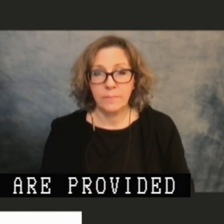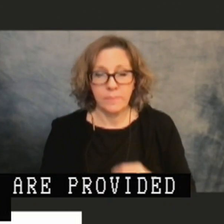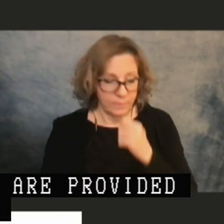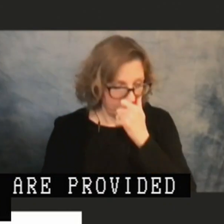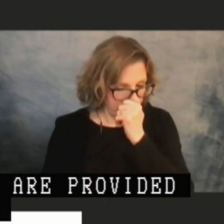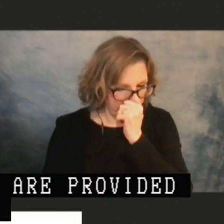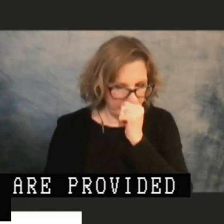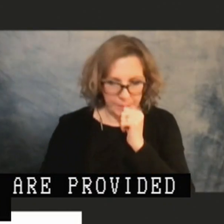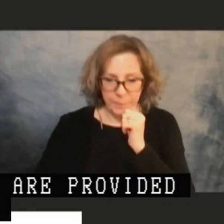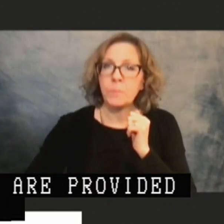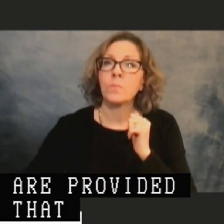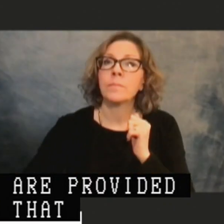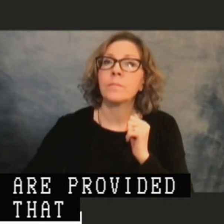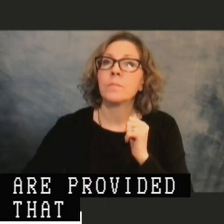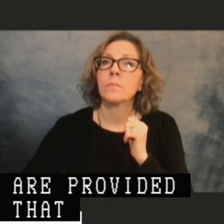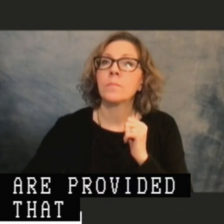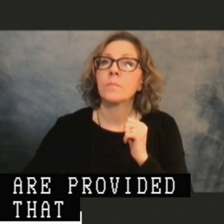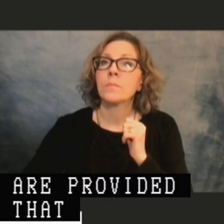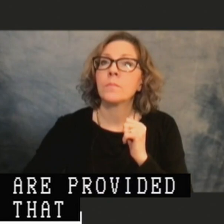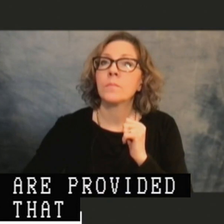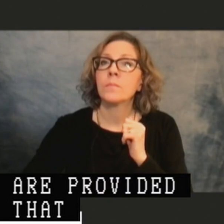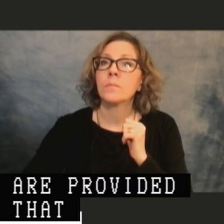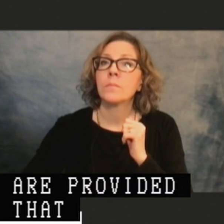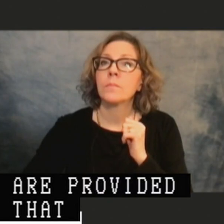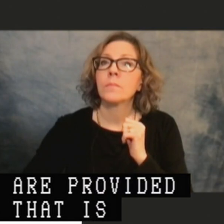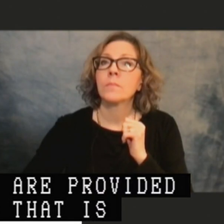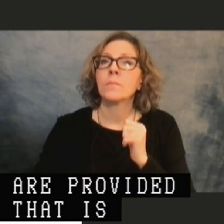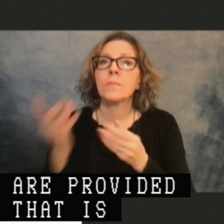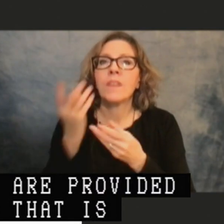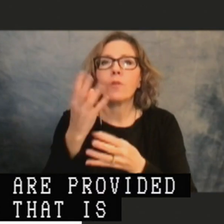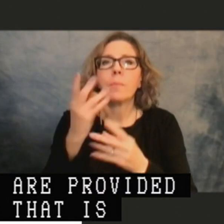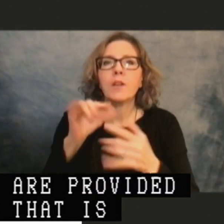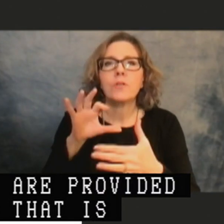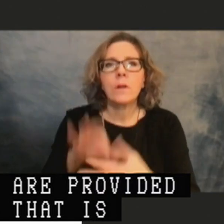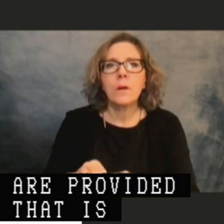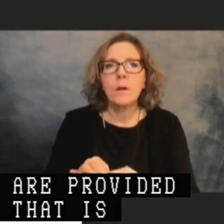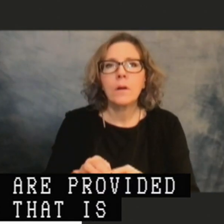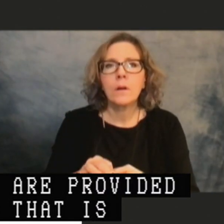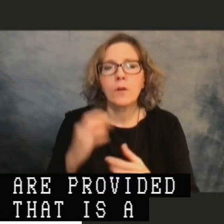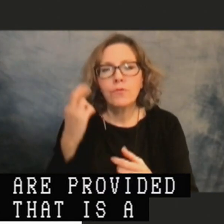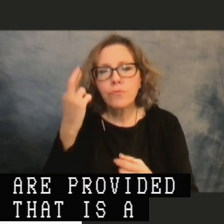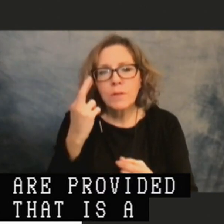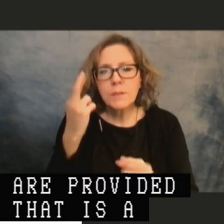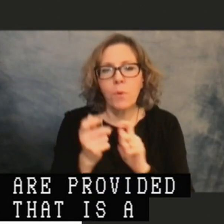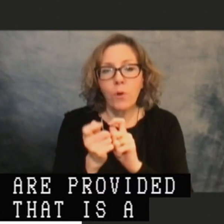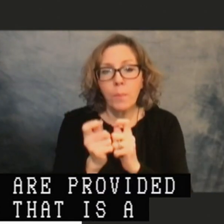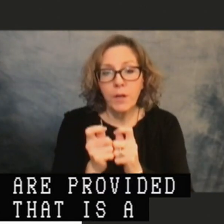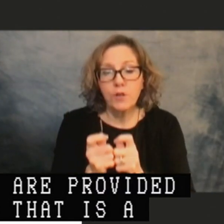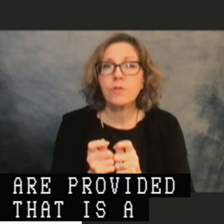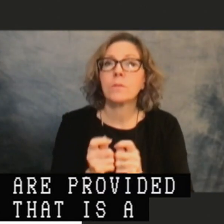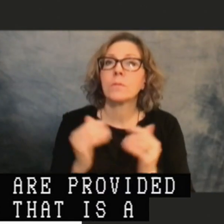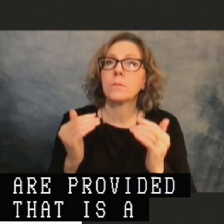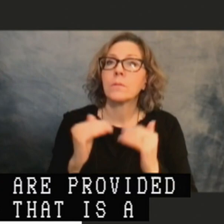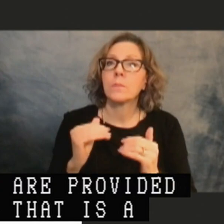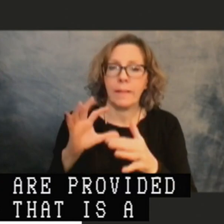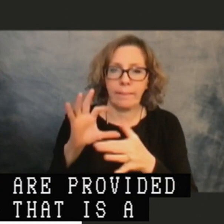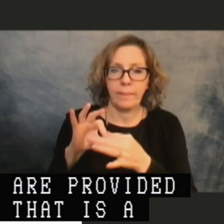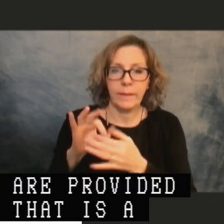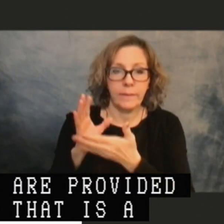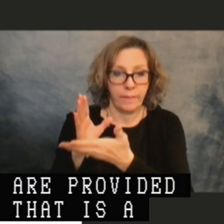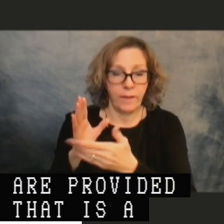reasonable accommodation information and the Be Together website.